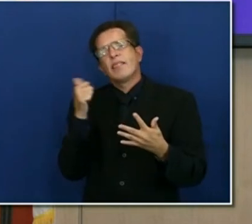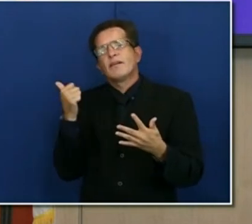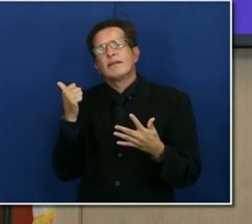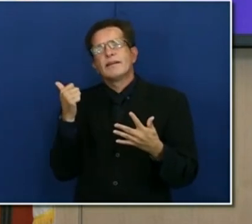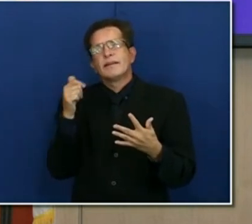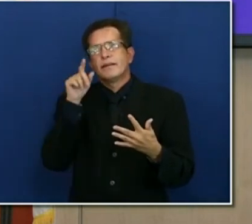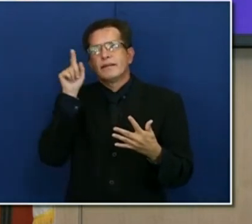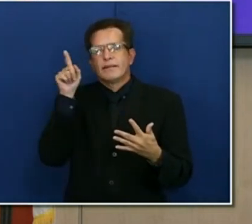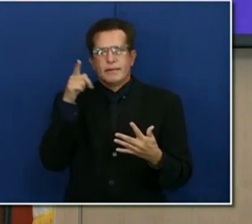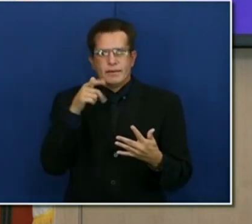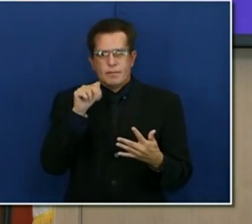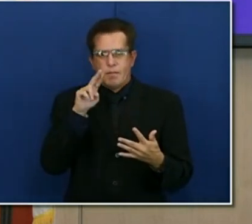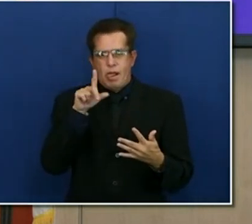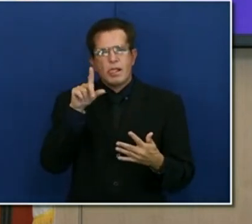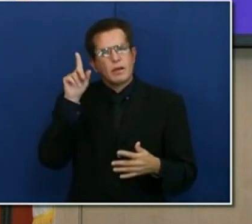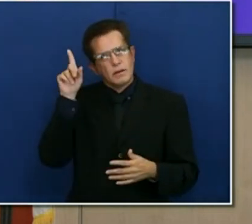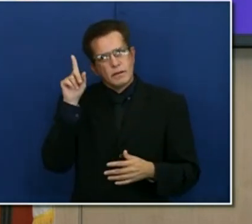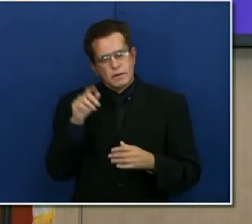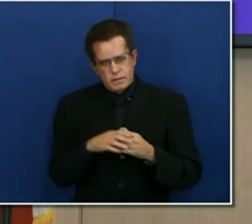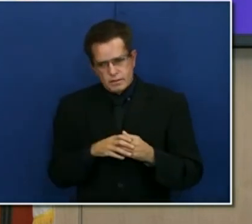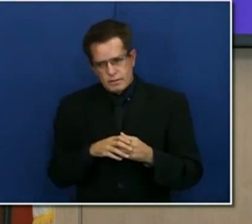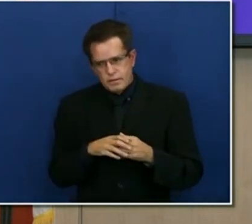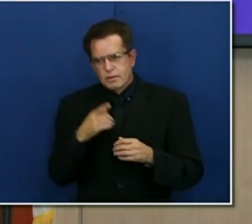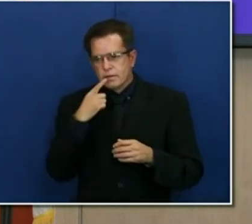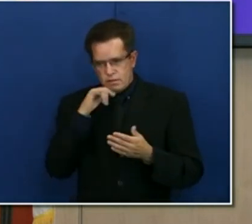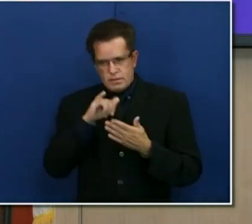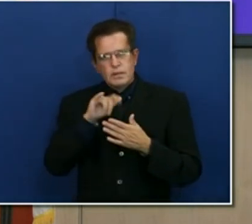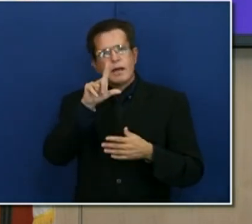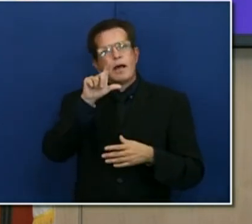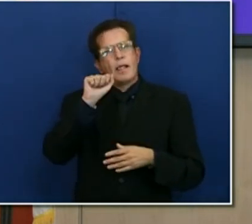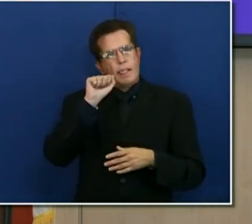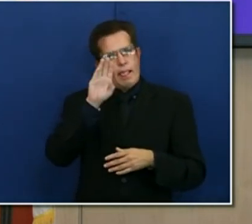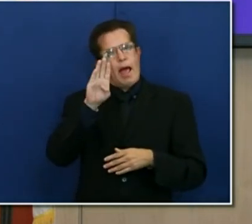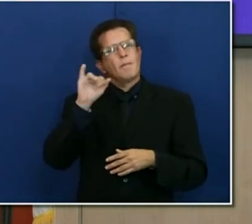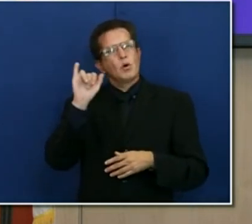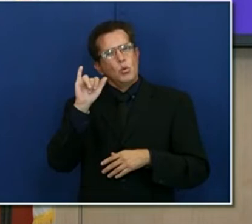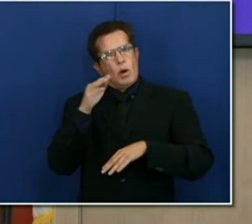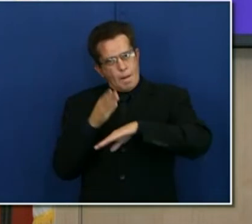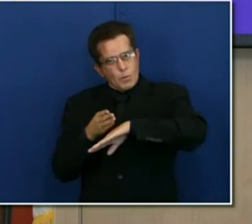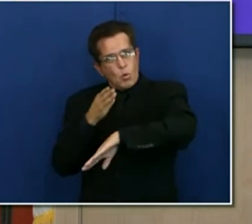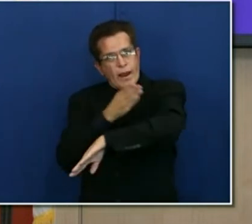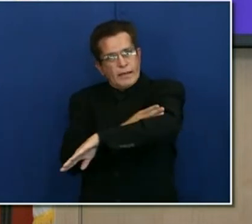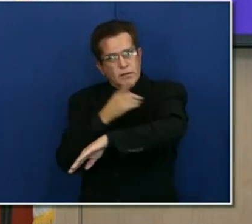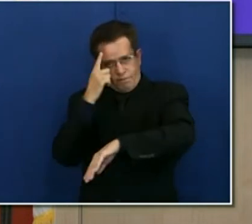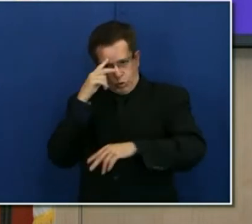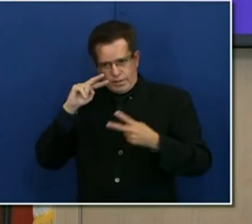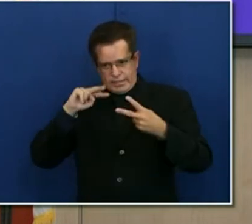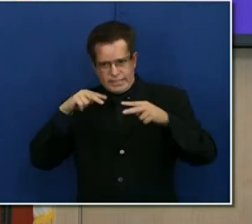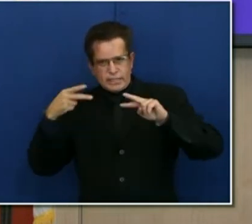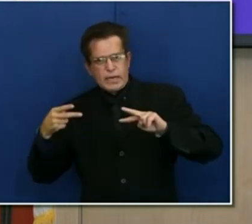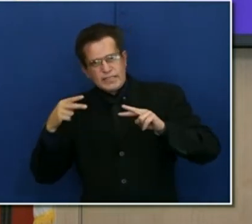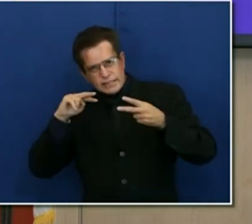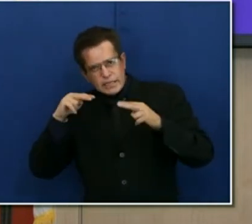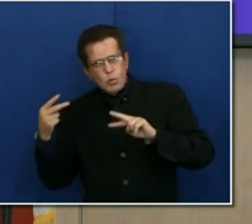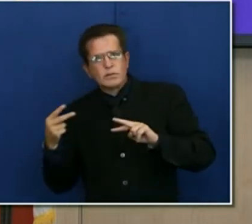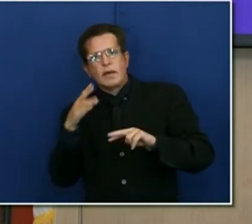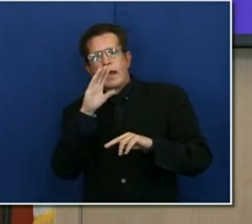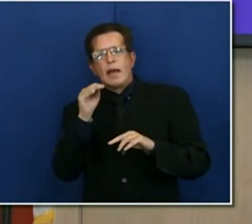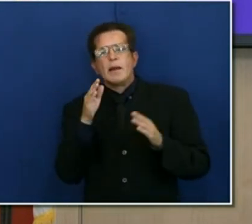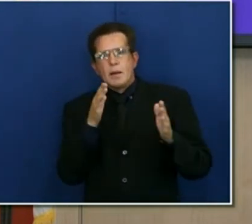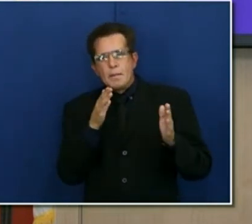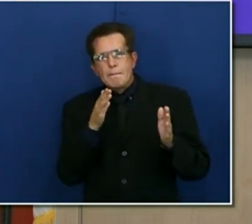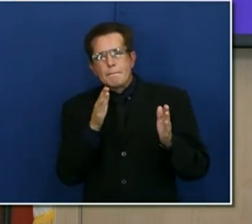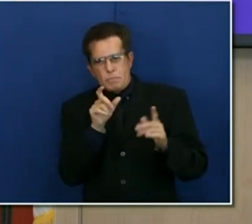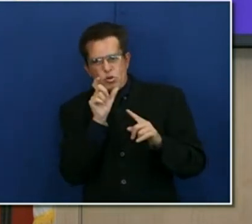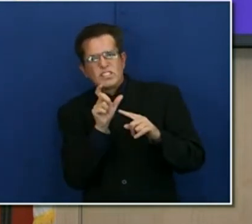have to remind me what they are. You mentioned some lab upgrades, I think, for genetic sequencing and pattern matching, and I wonder how you might